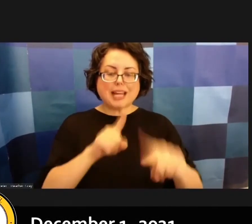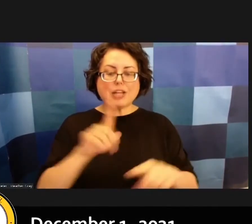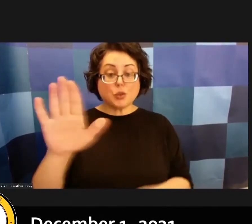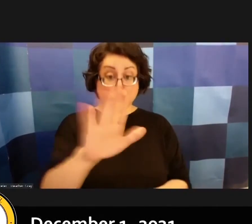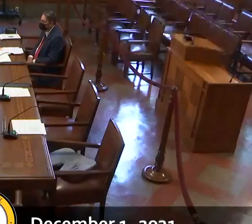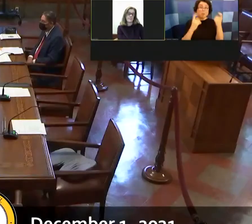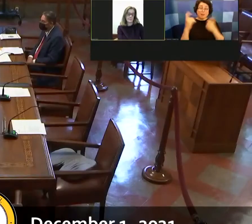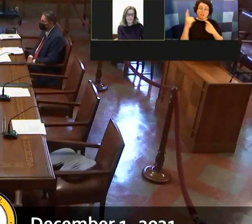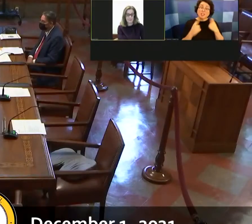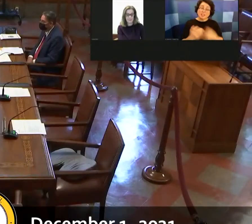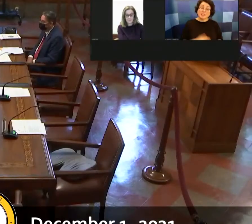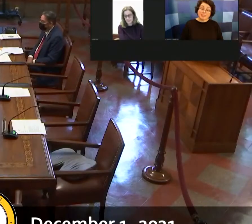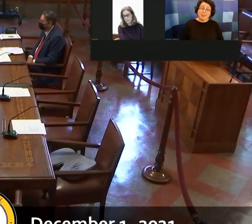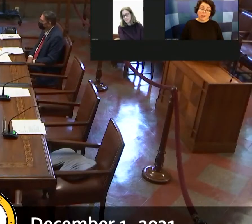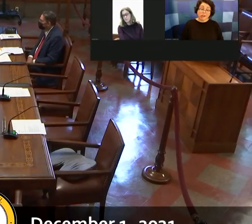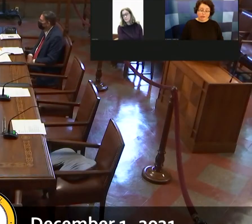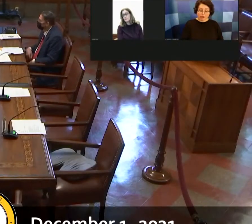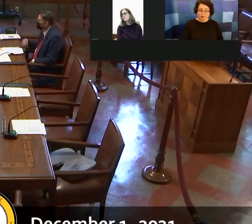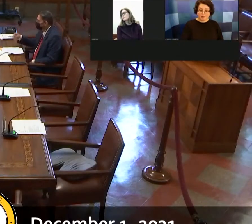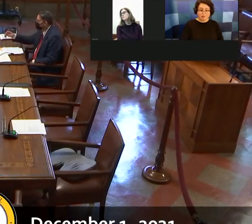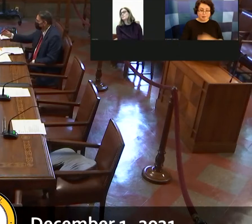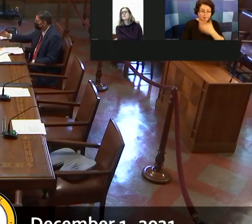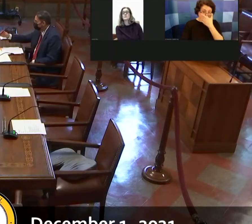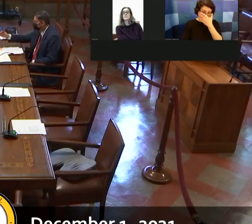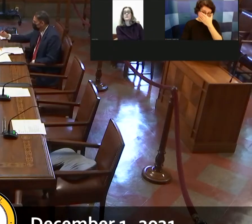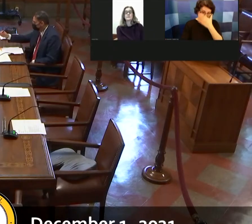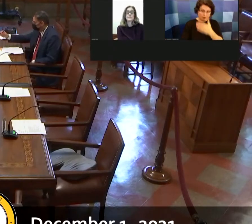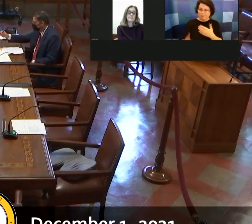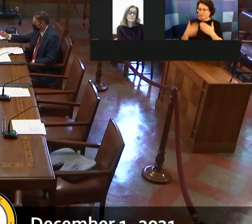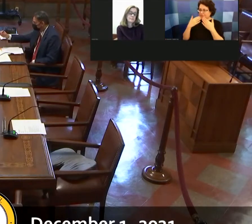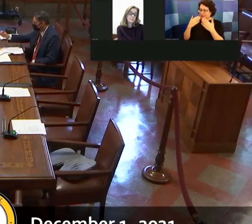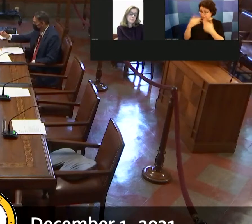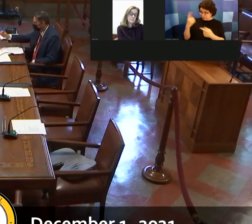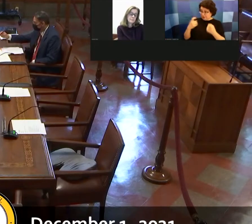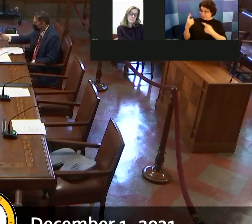thank you any questions or comments from members